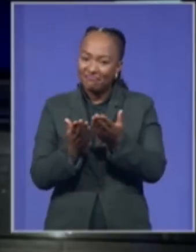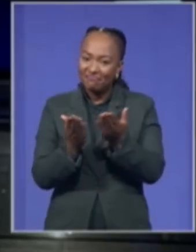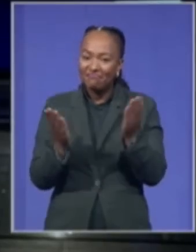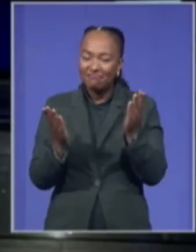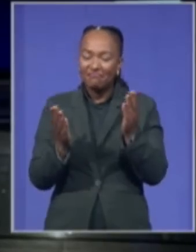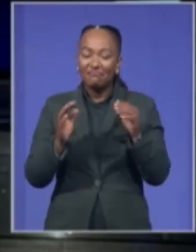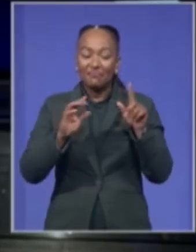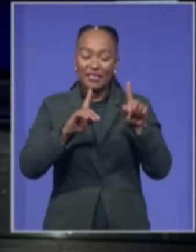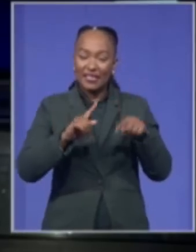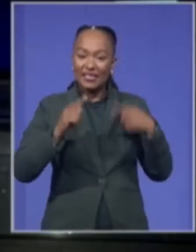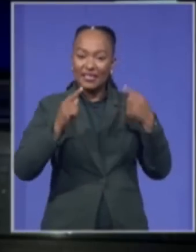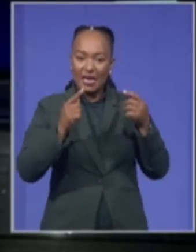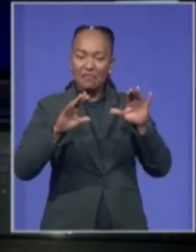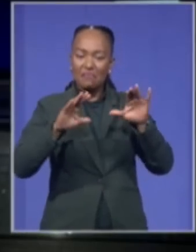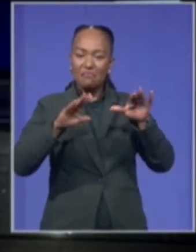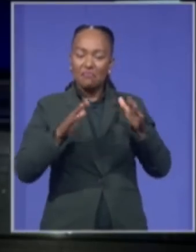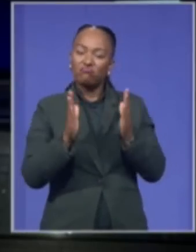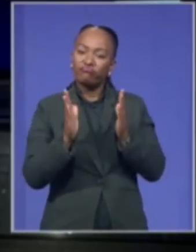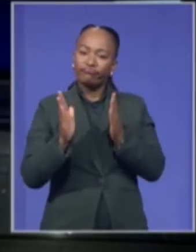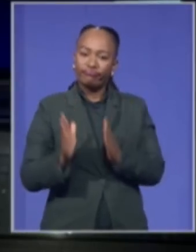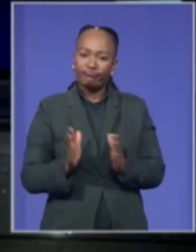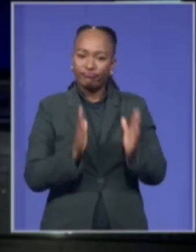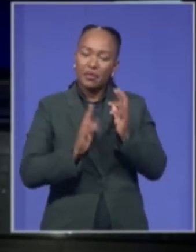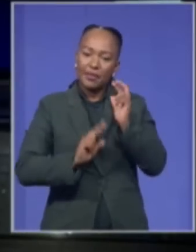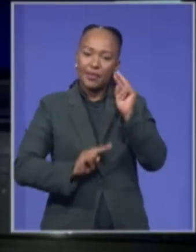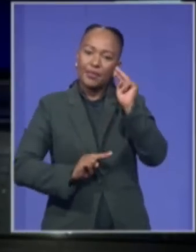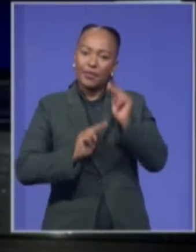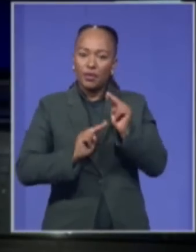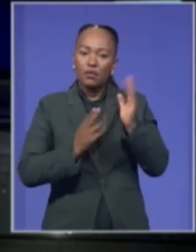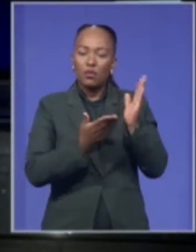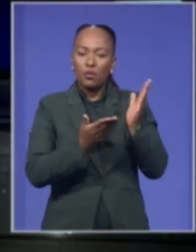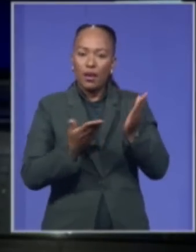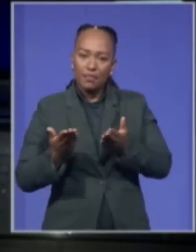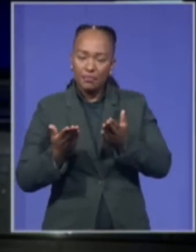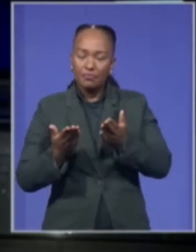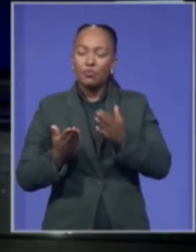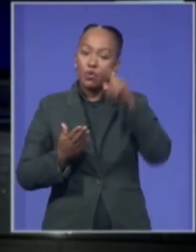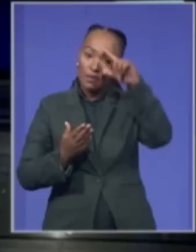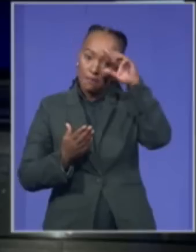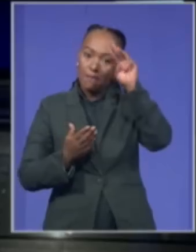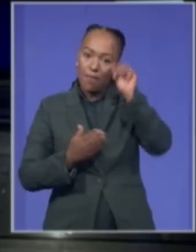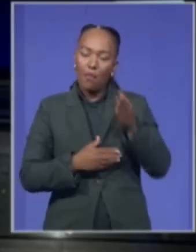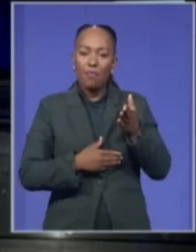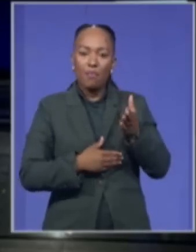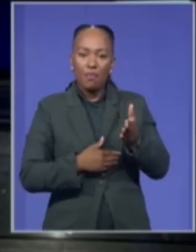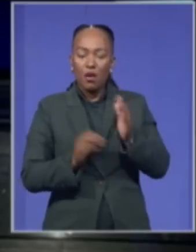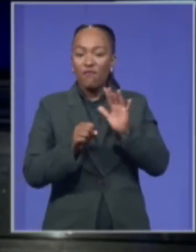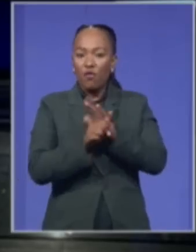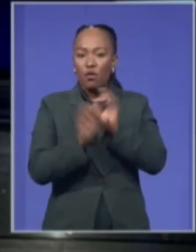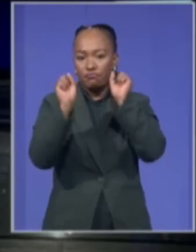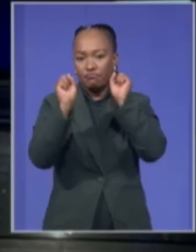Moifo o boetse o hlophiseditse tse mothangwana re a o amohela ke tsamaya mmoho le Mpho Teme ha re wele